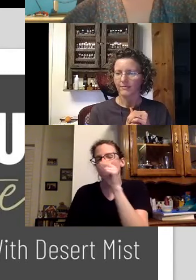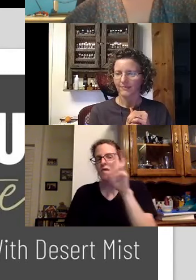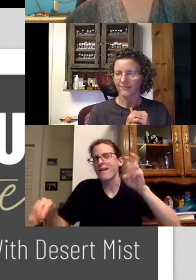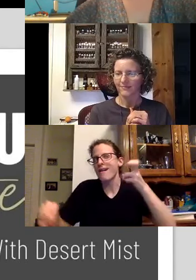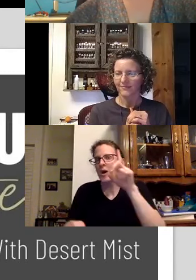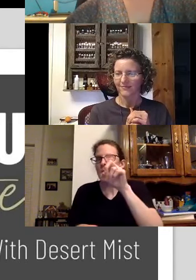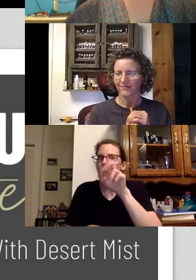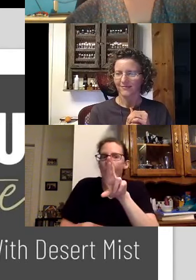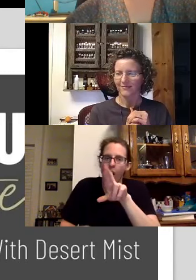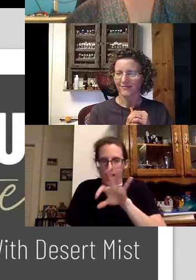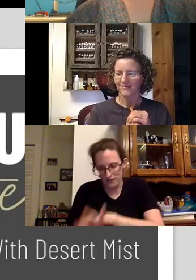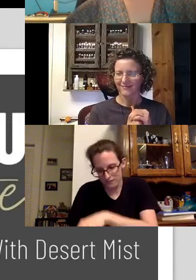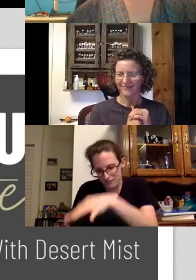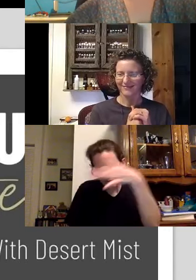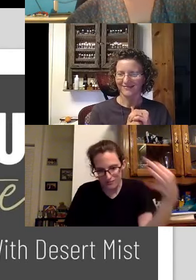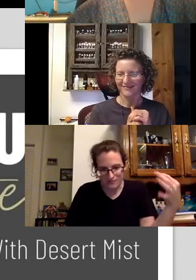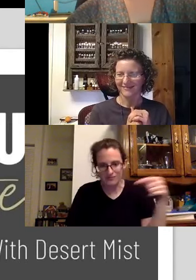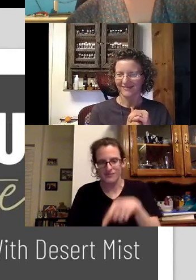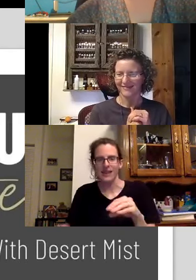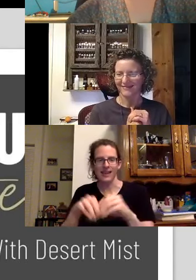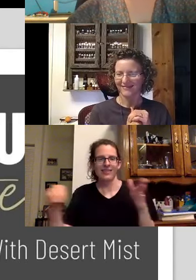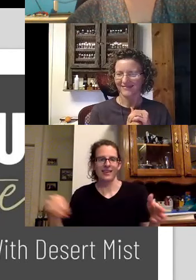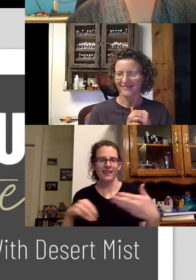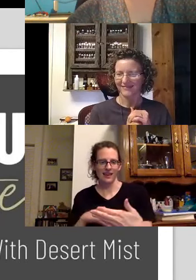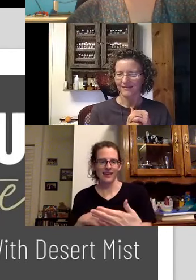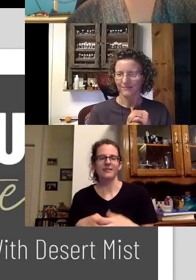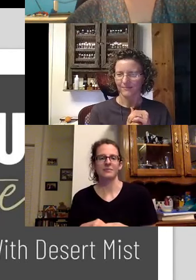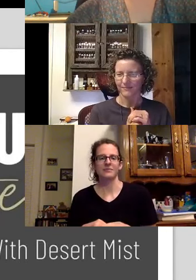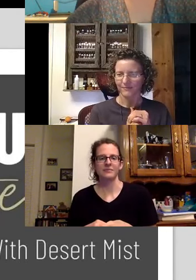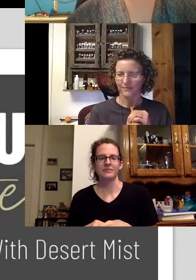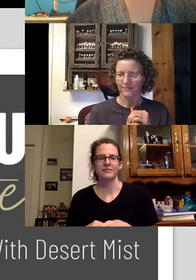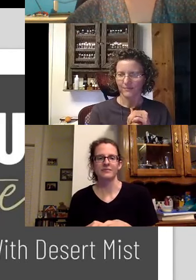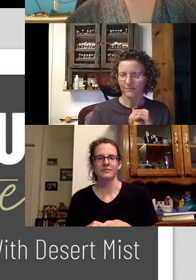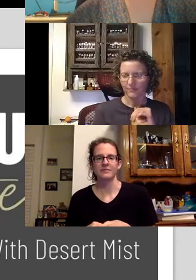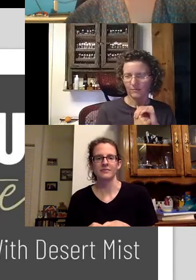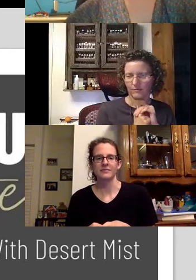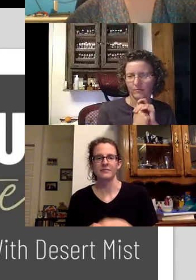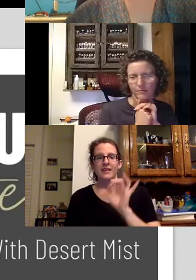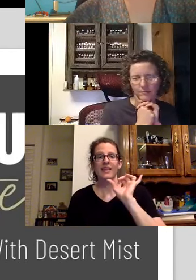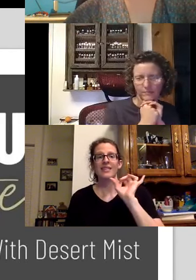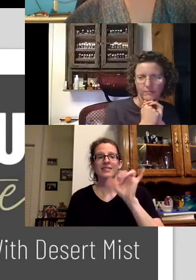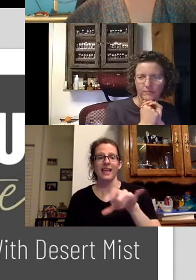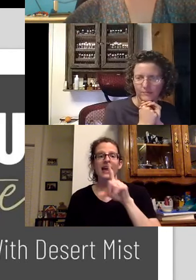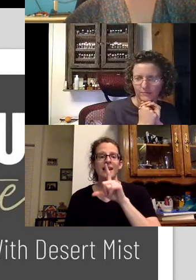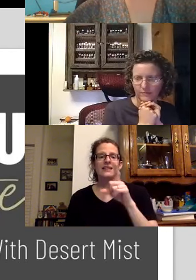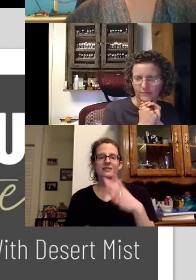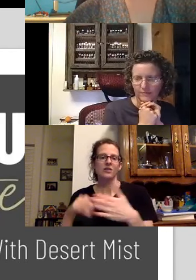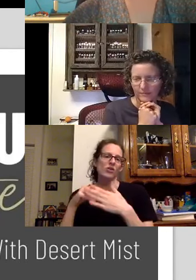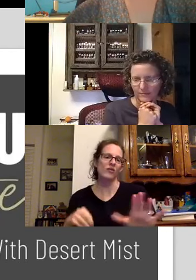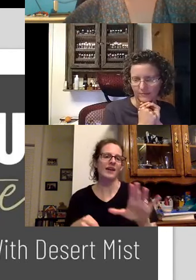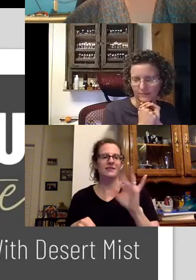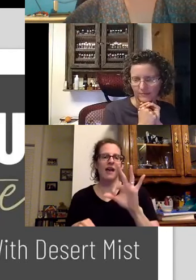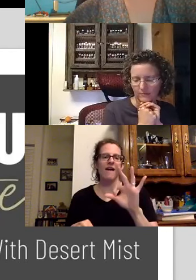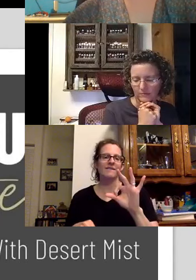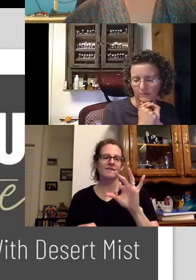like secrets. So the secret door comes off. And then that's where you get the rest of the good stuff.